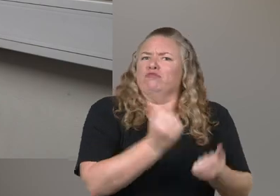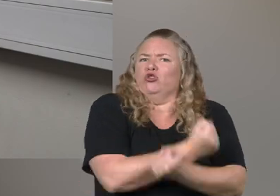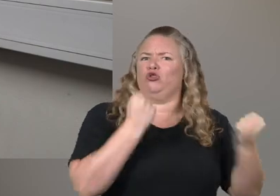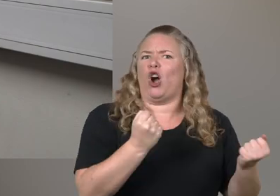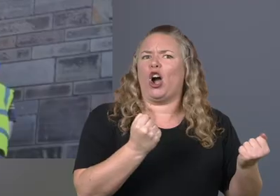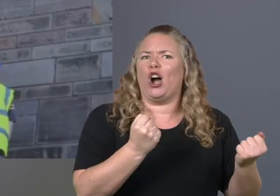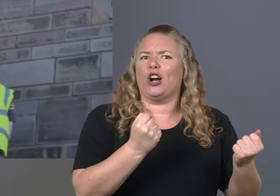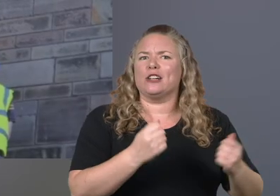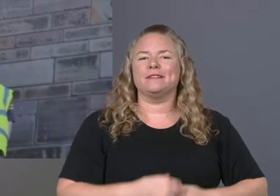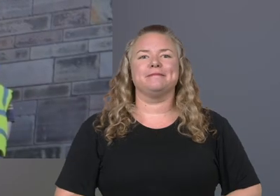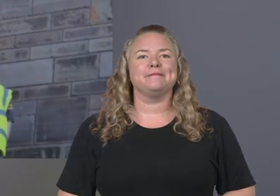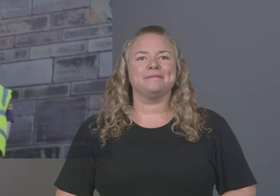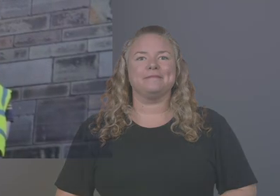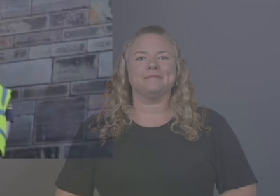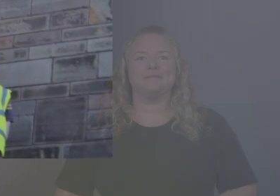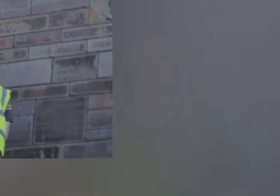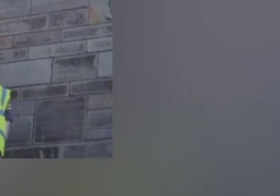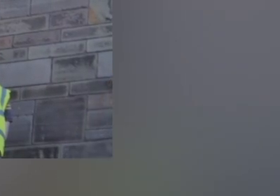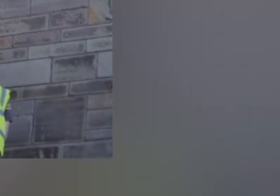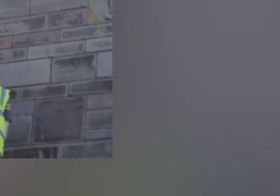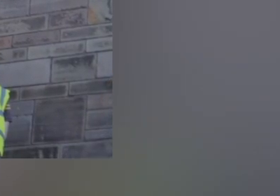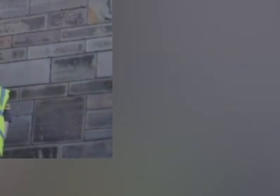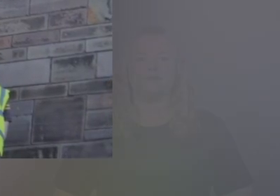strong, strong show.